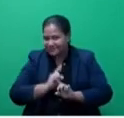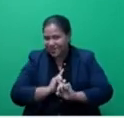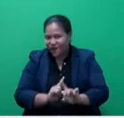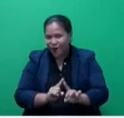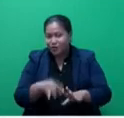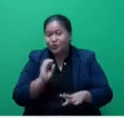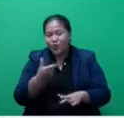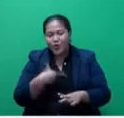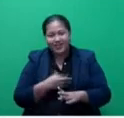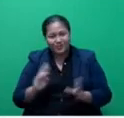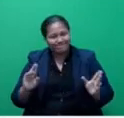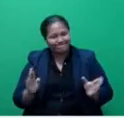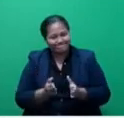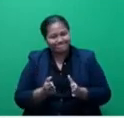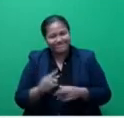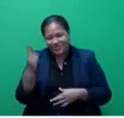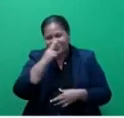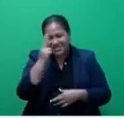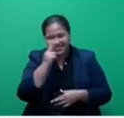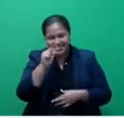the risks of infection. Ensure